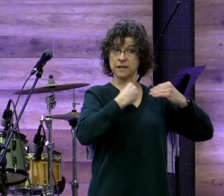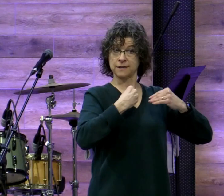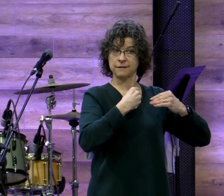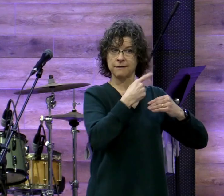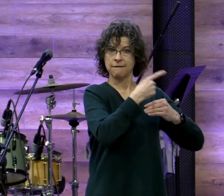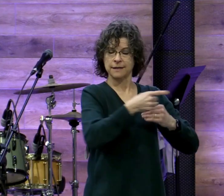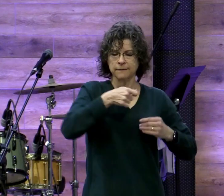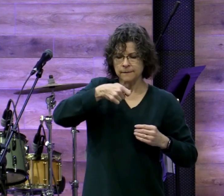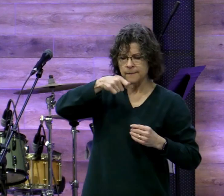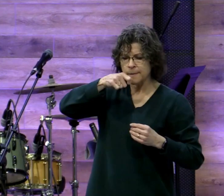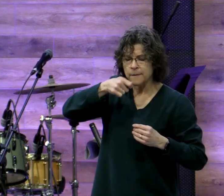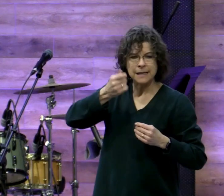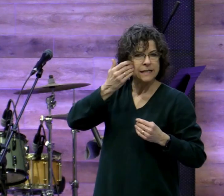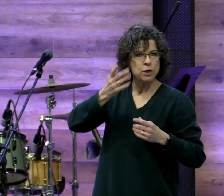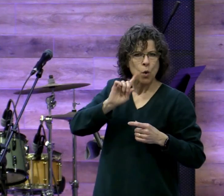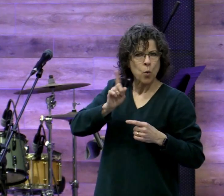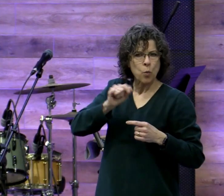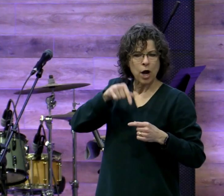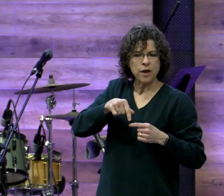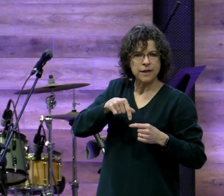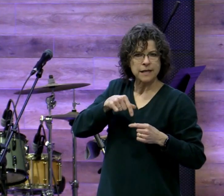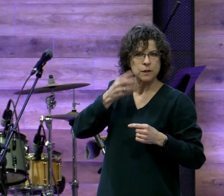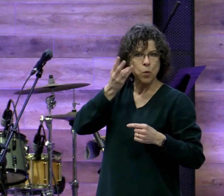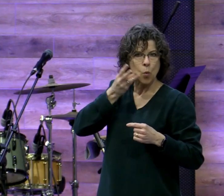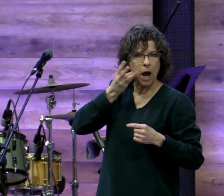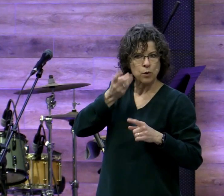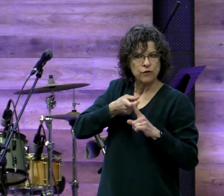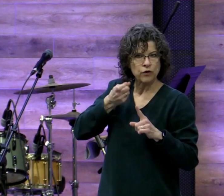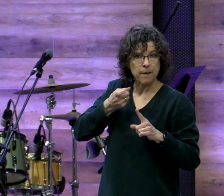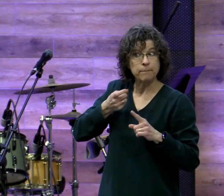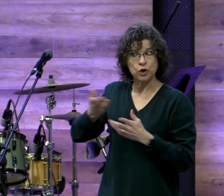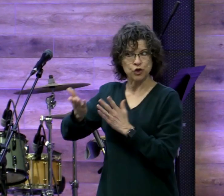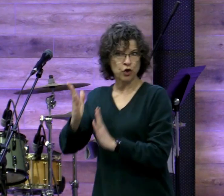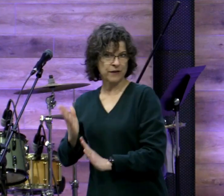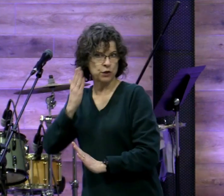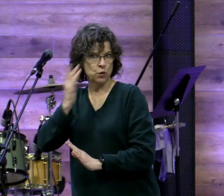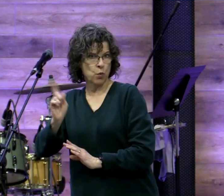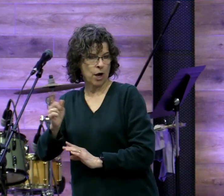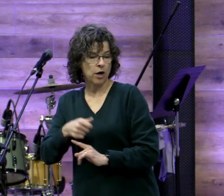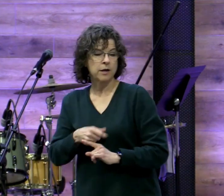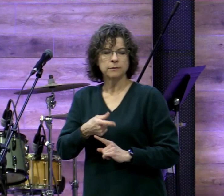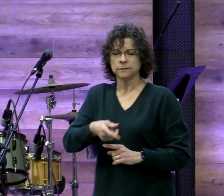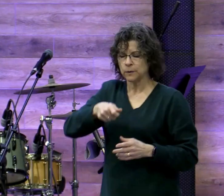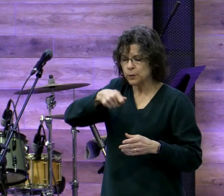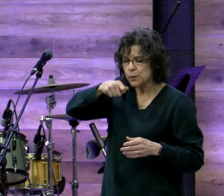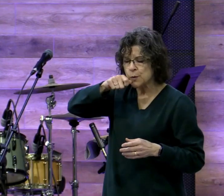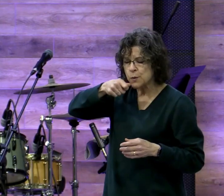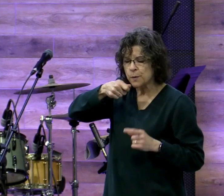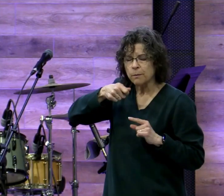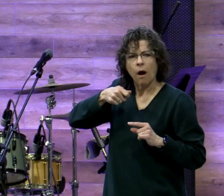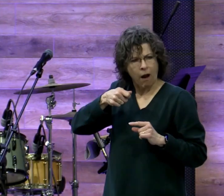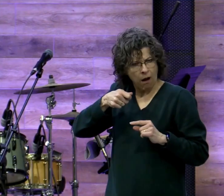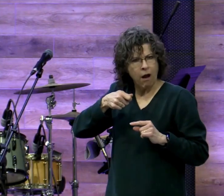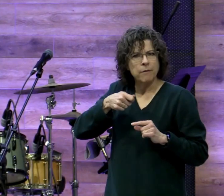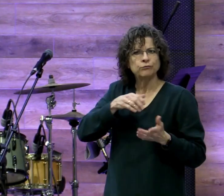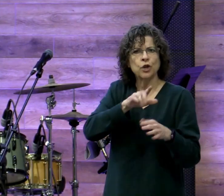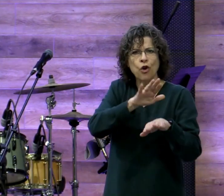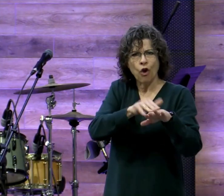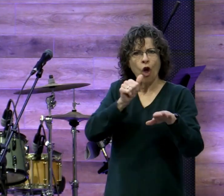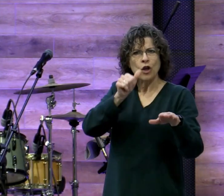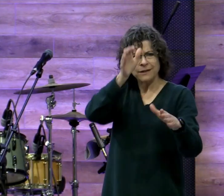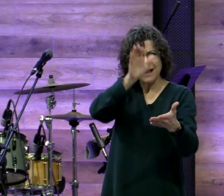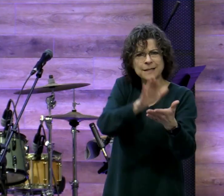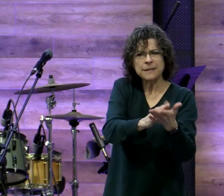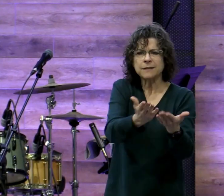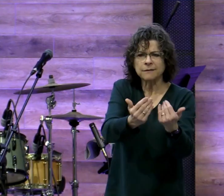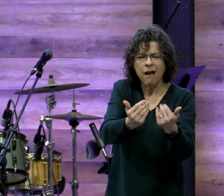where it had come from, though the servants who had drawn the water knew, the master of the feast called the bridegroom and said to him, "Everyone serves the good